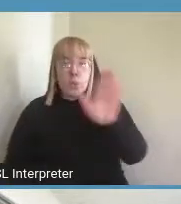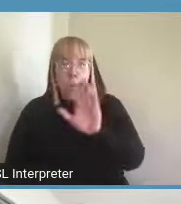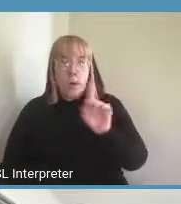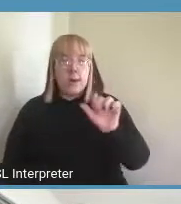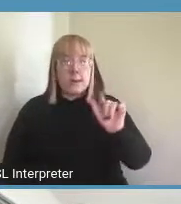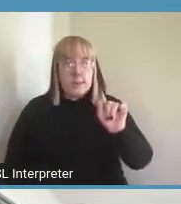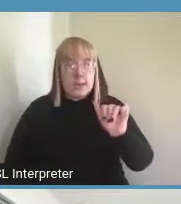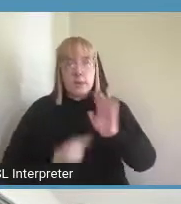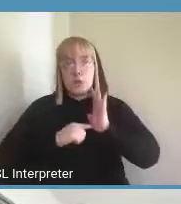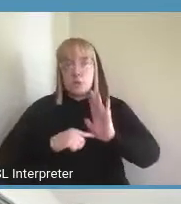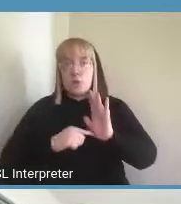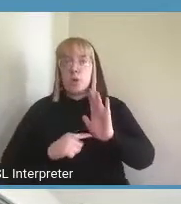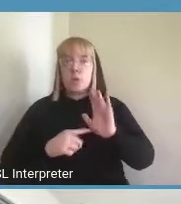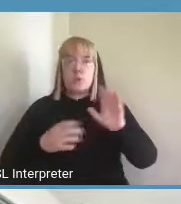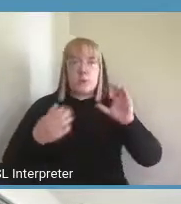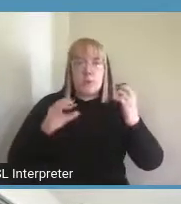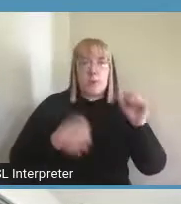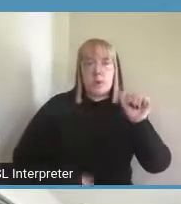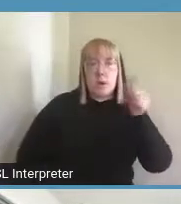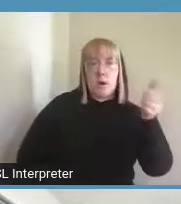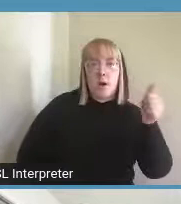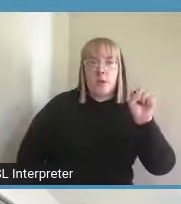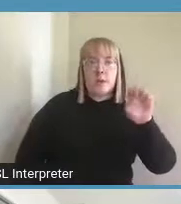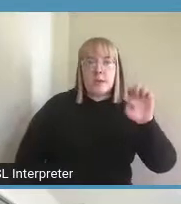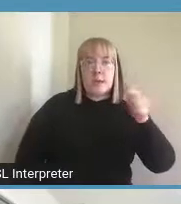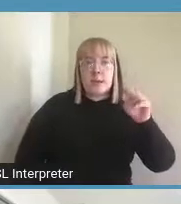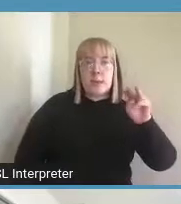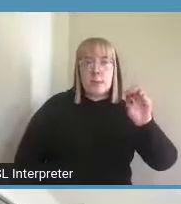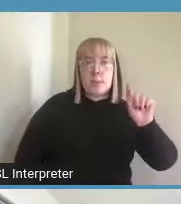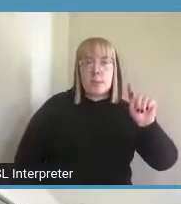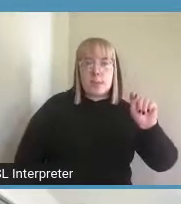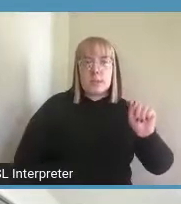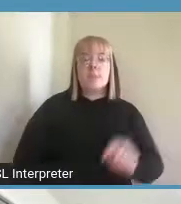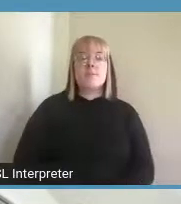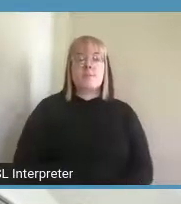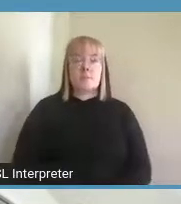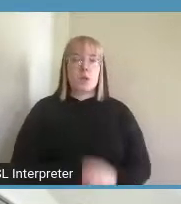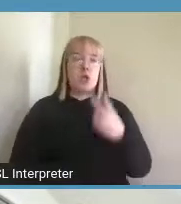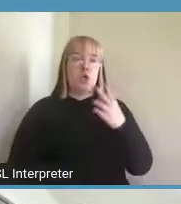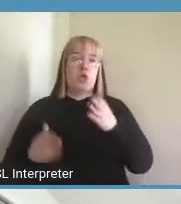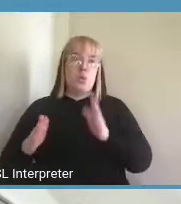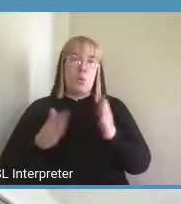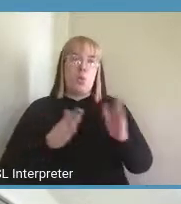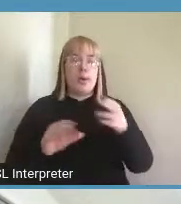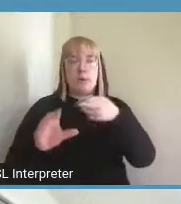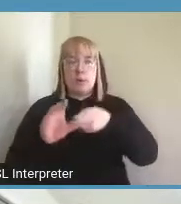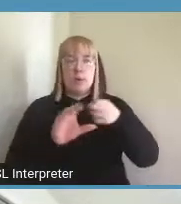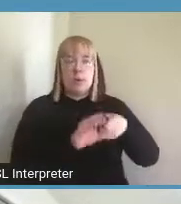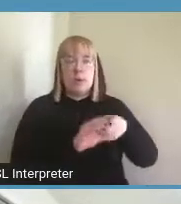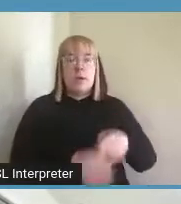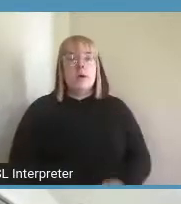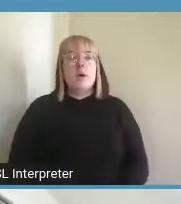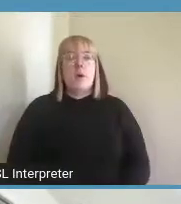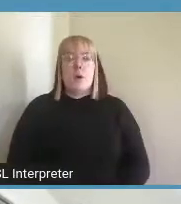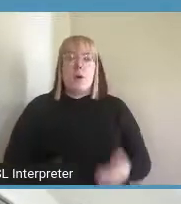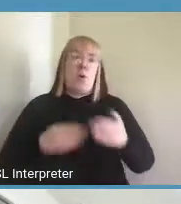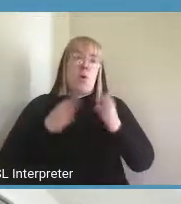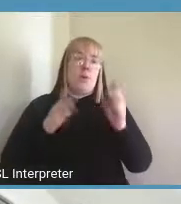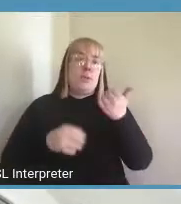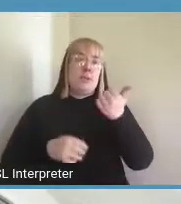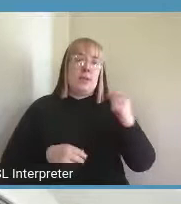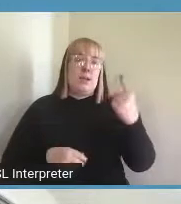your data compared to your segment. So again, 2 ways to participate with this. It's open to anyone for